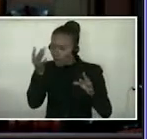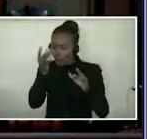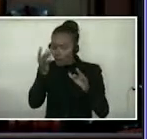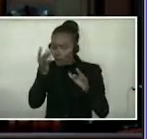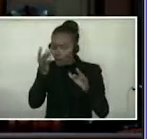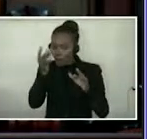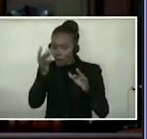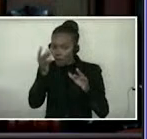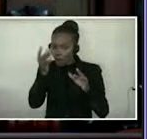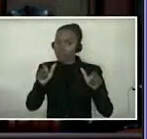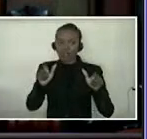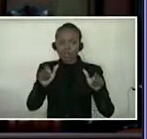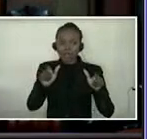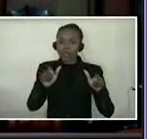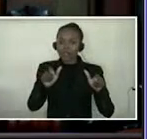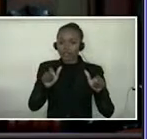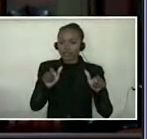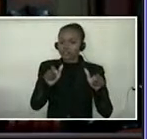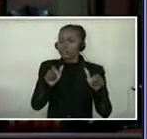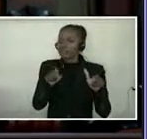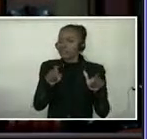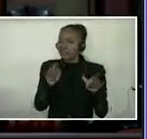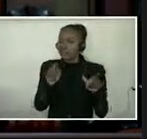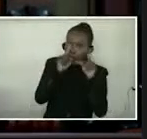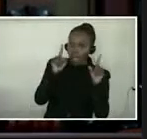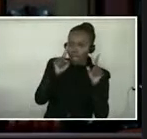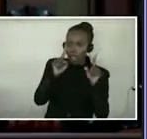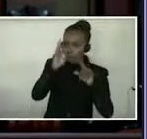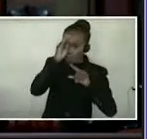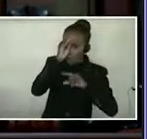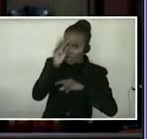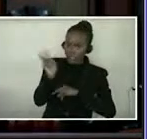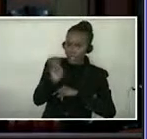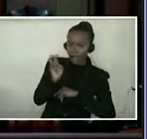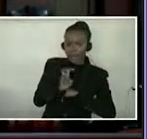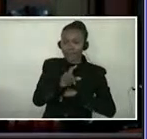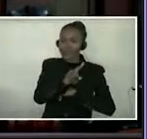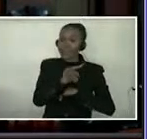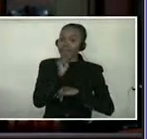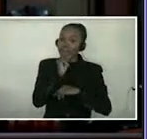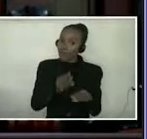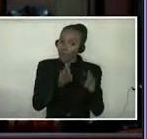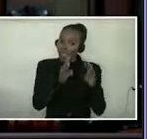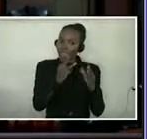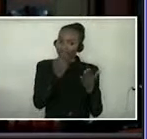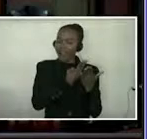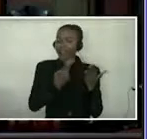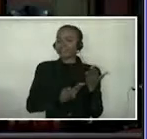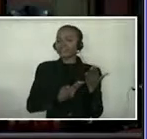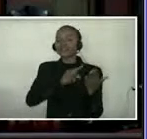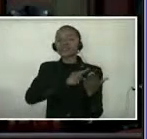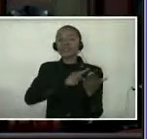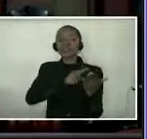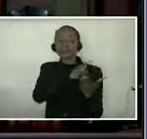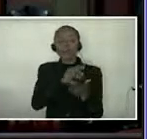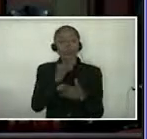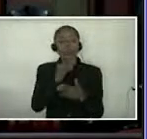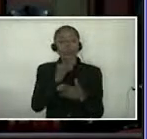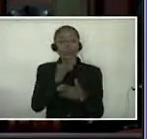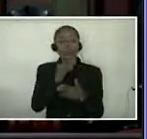in an artistic way that the enemy could not understand art is all around us in murals